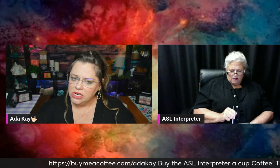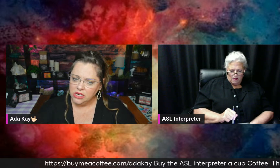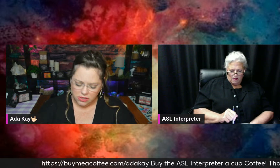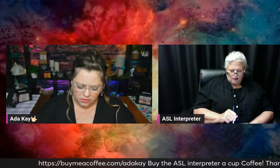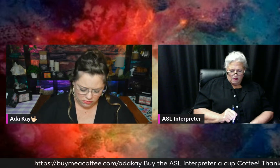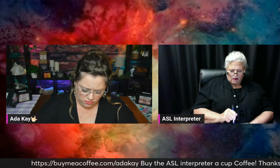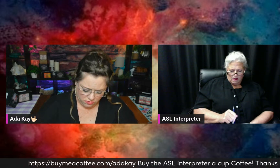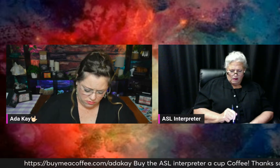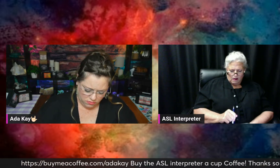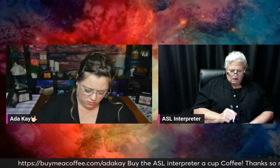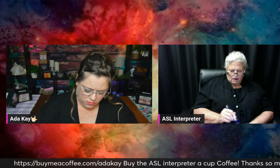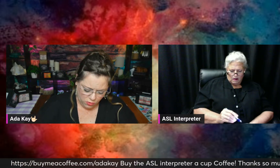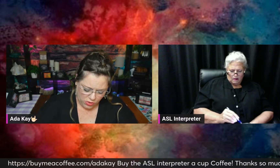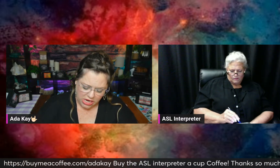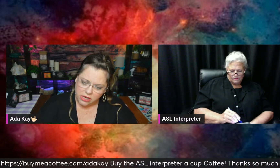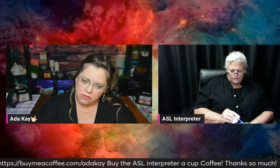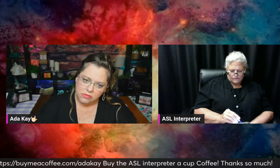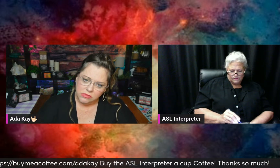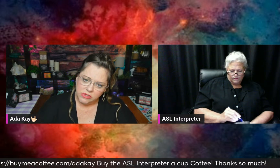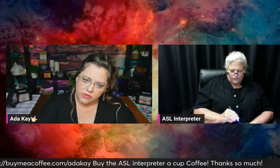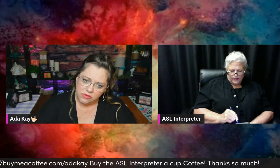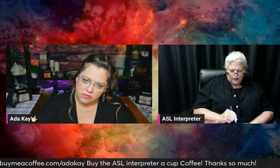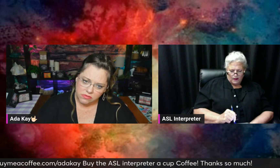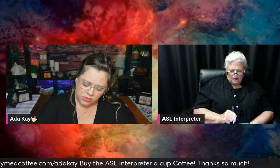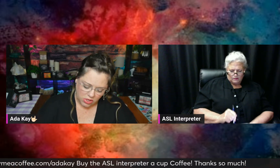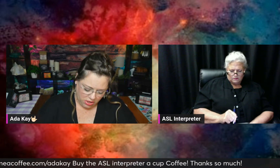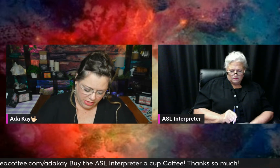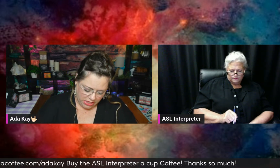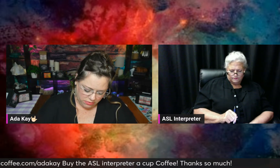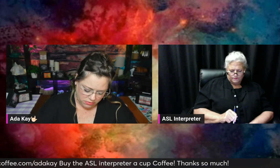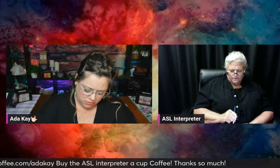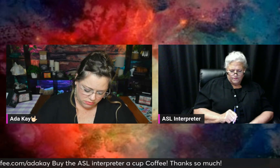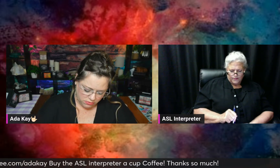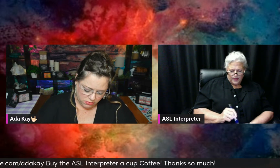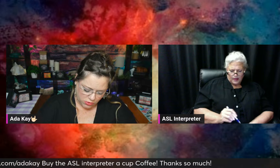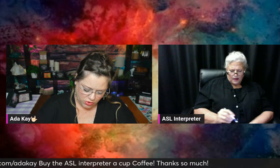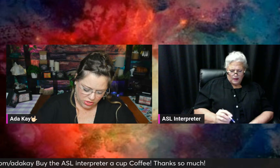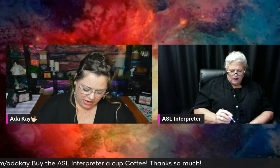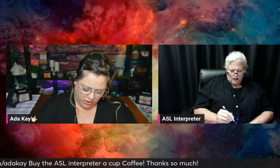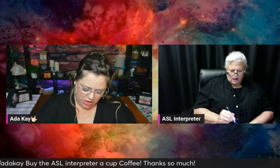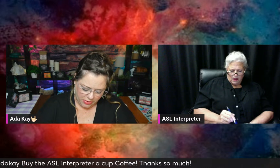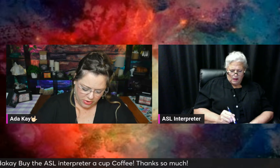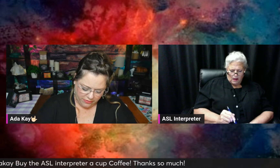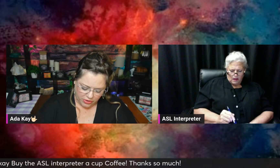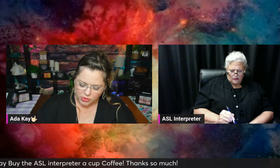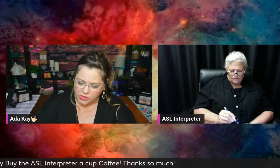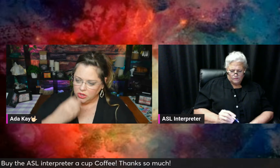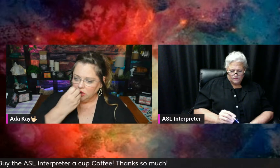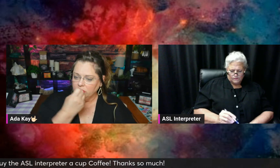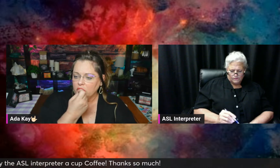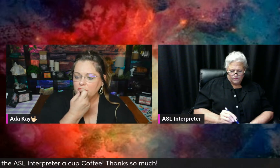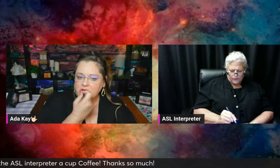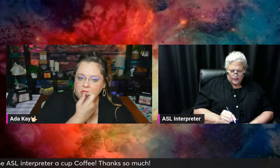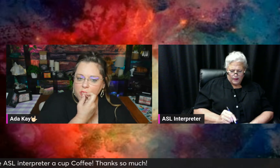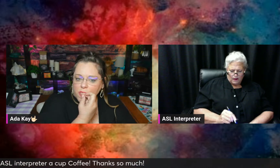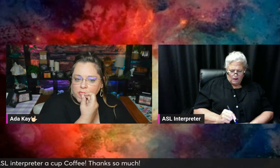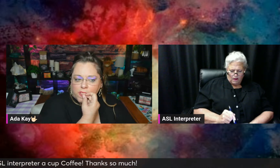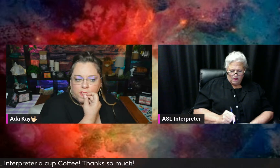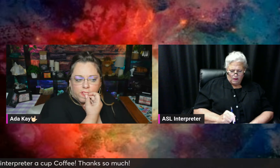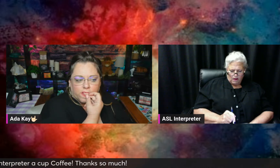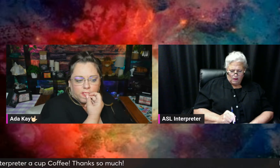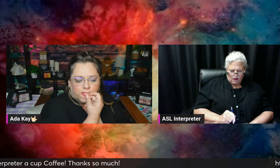Seriously? We can't if we're talking about it? Or do they have copyright infringements all over it?